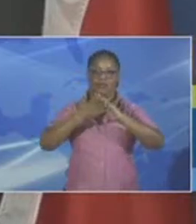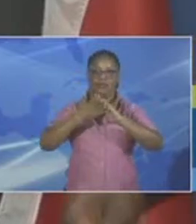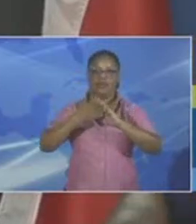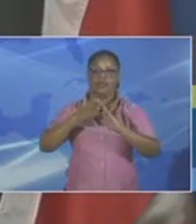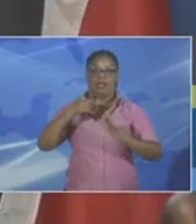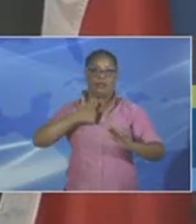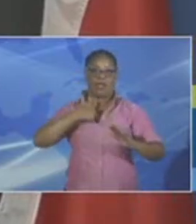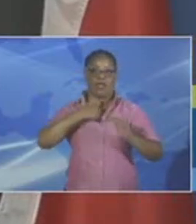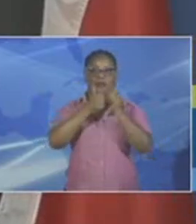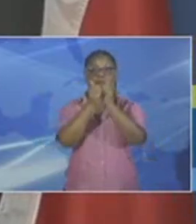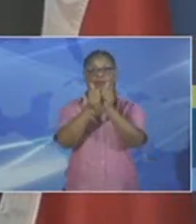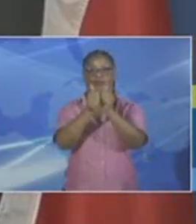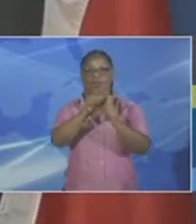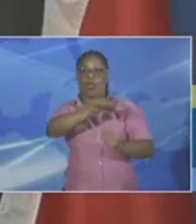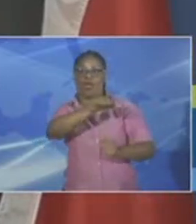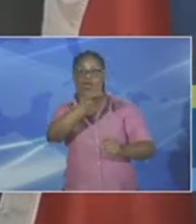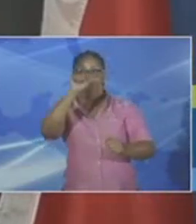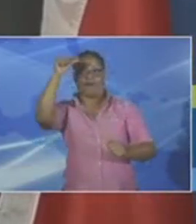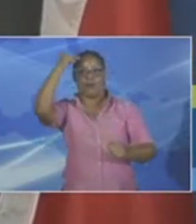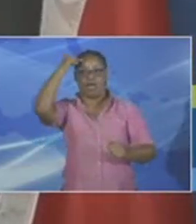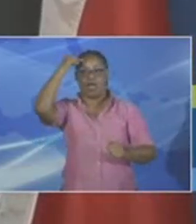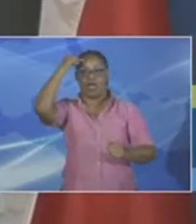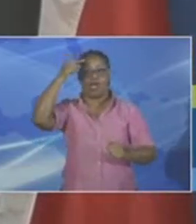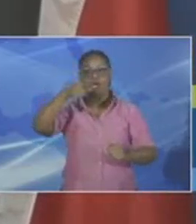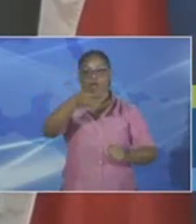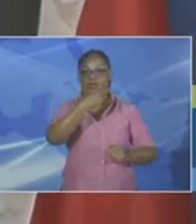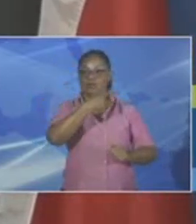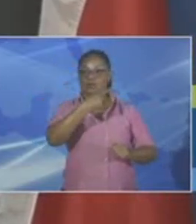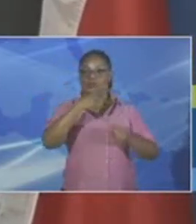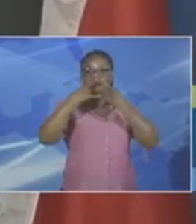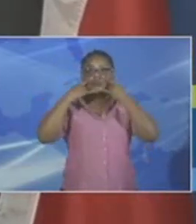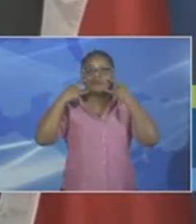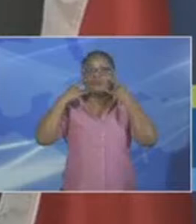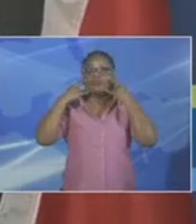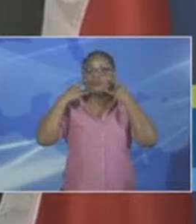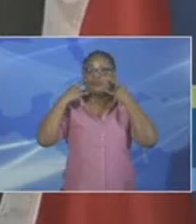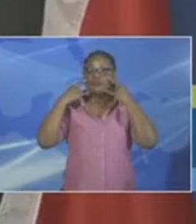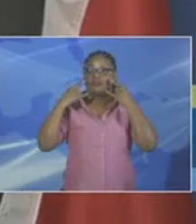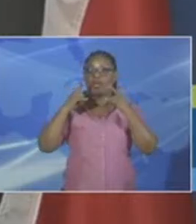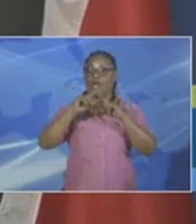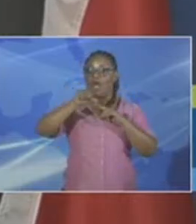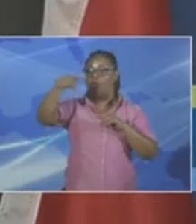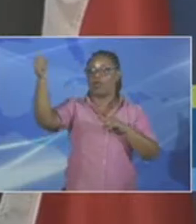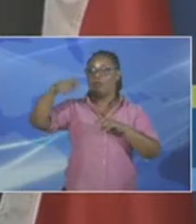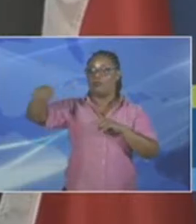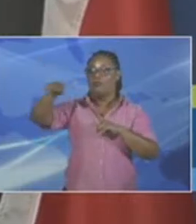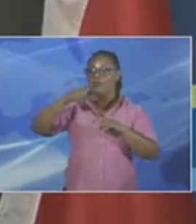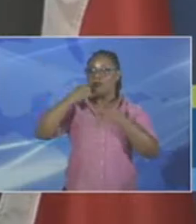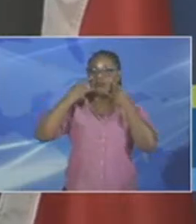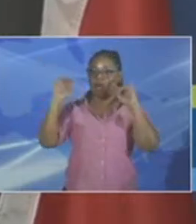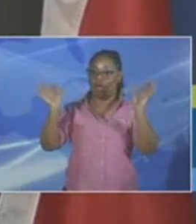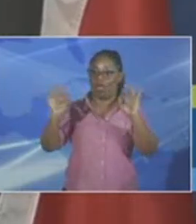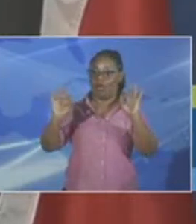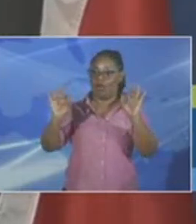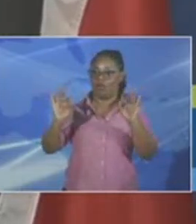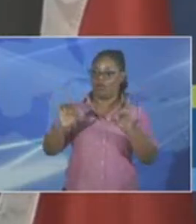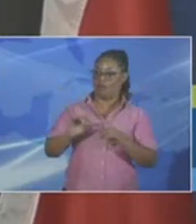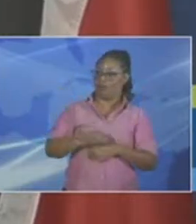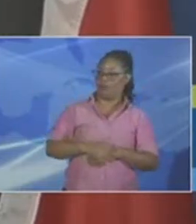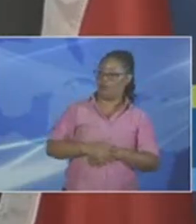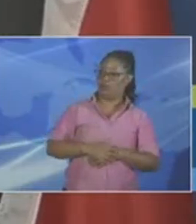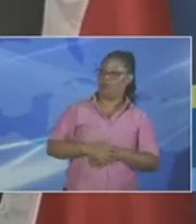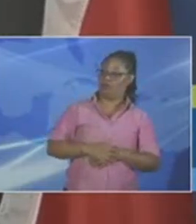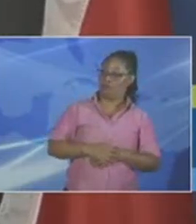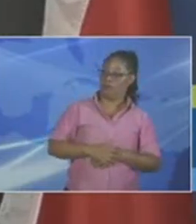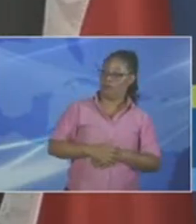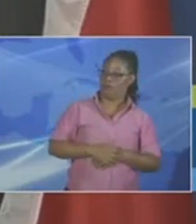within a week of being back here, the government had to reinstitute the wearing of masks in a public place. So we will, if it happens